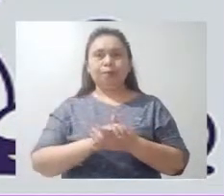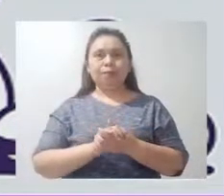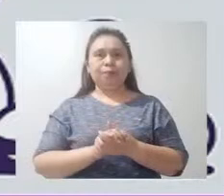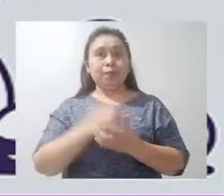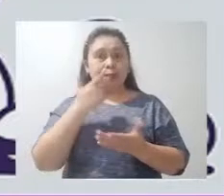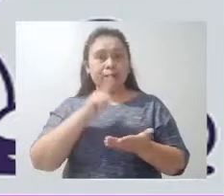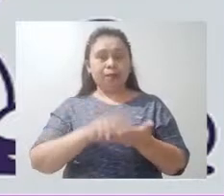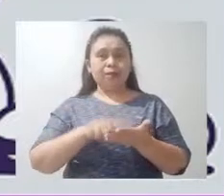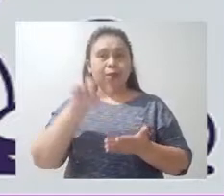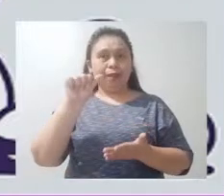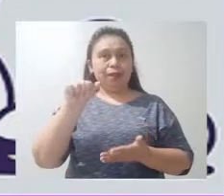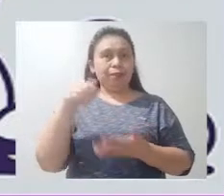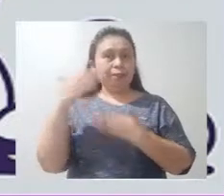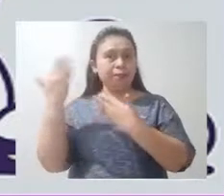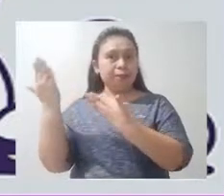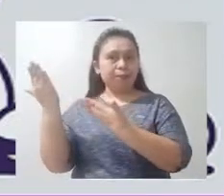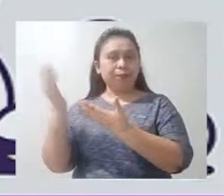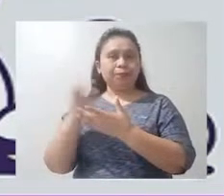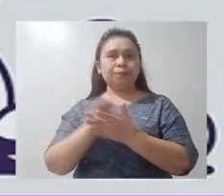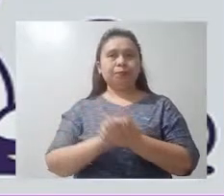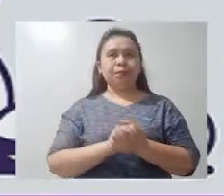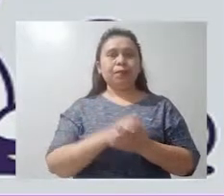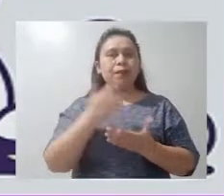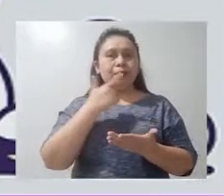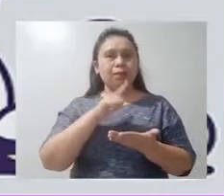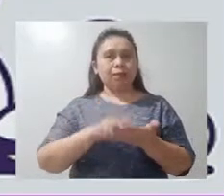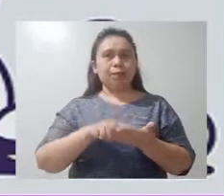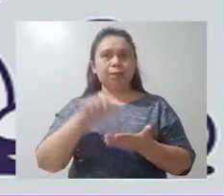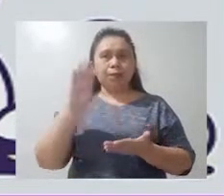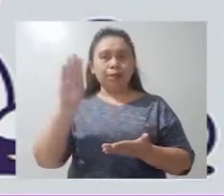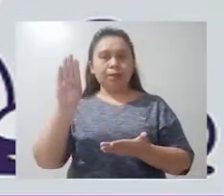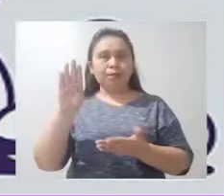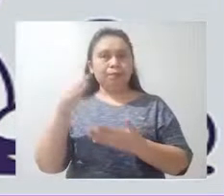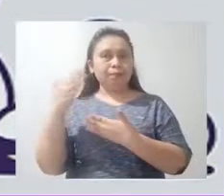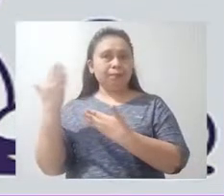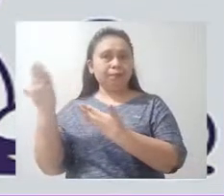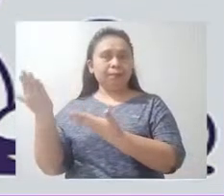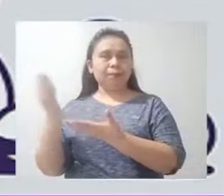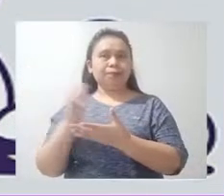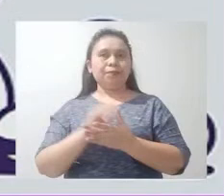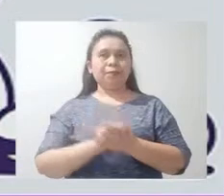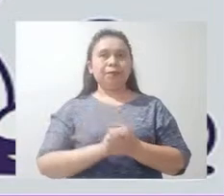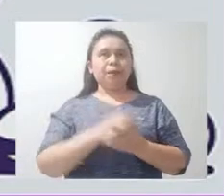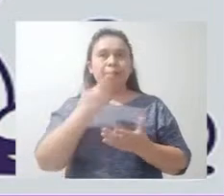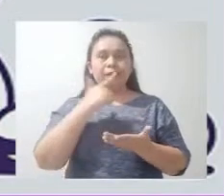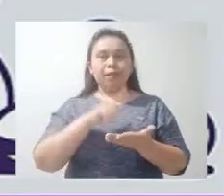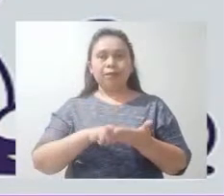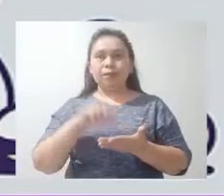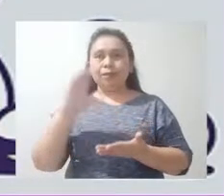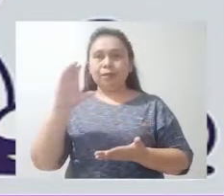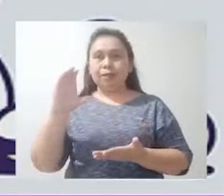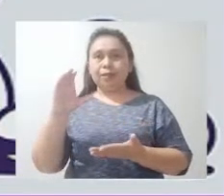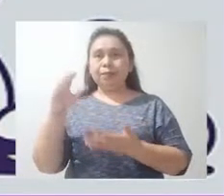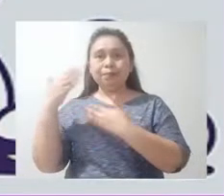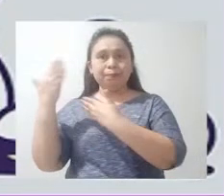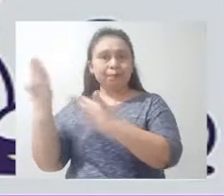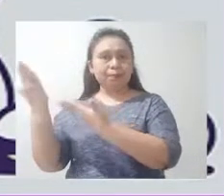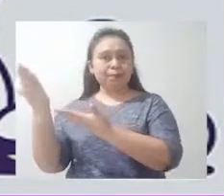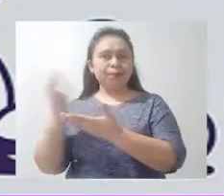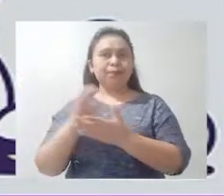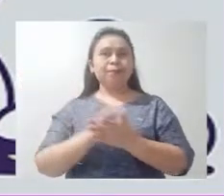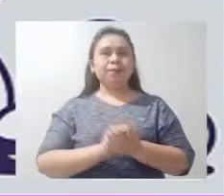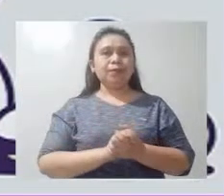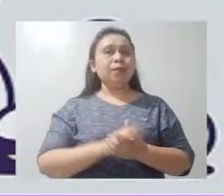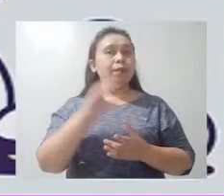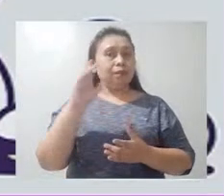A, stirring rod. Letter B, test tube. Letter C, beaker.